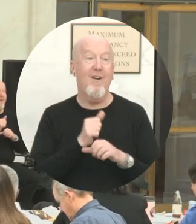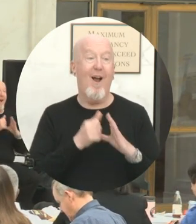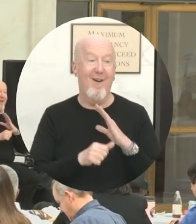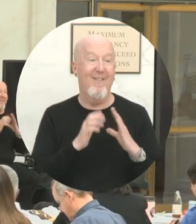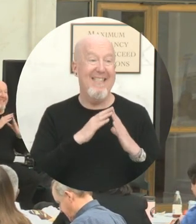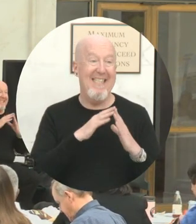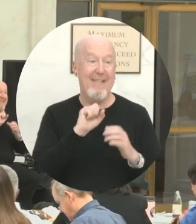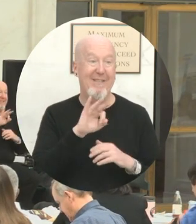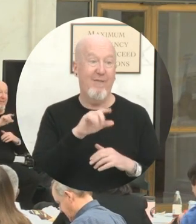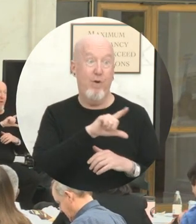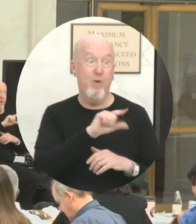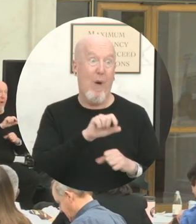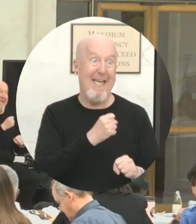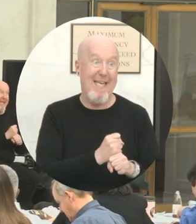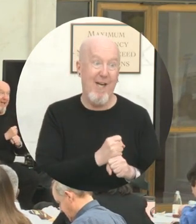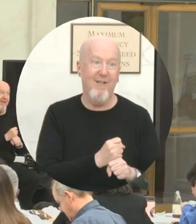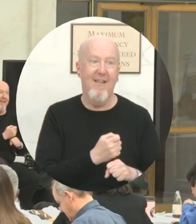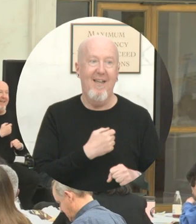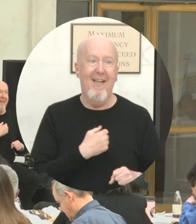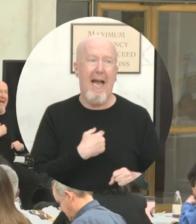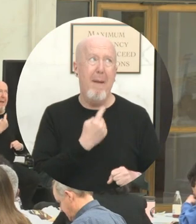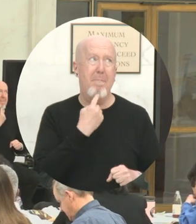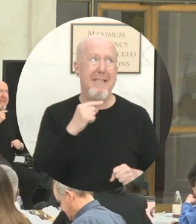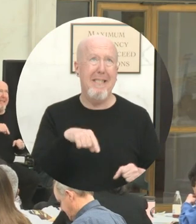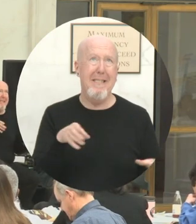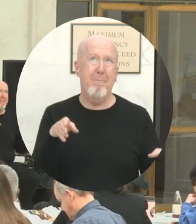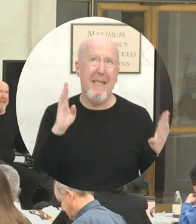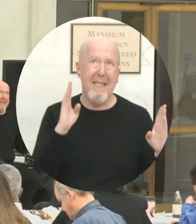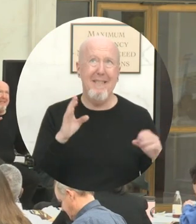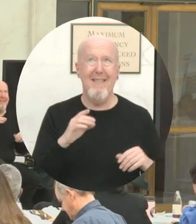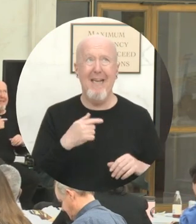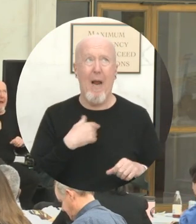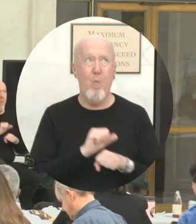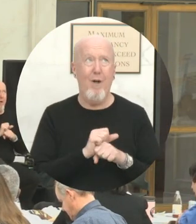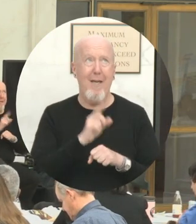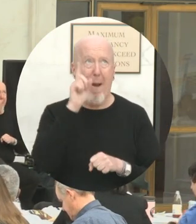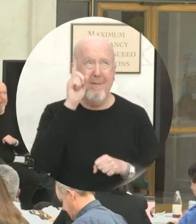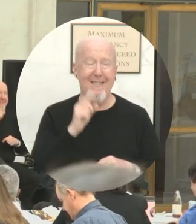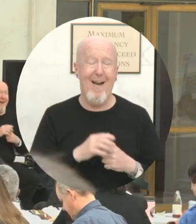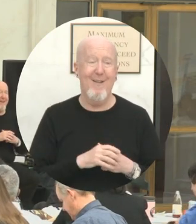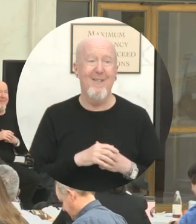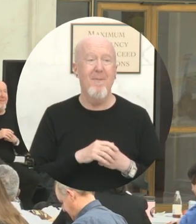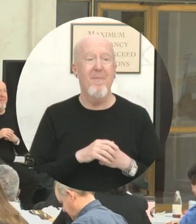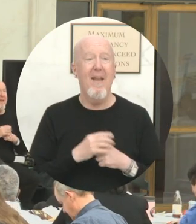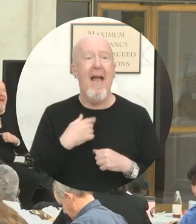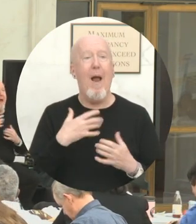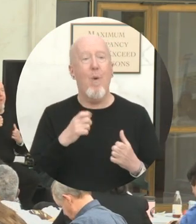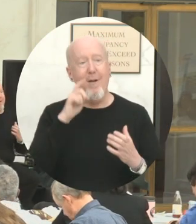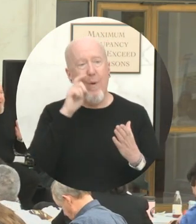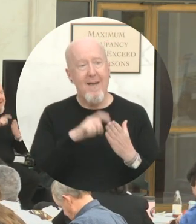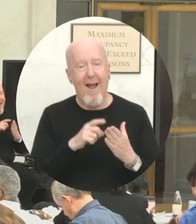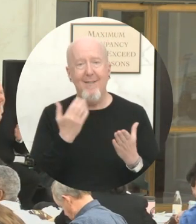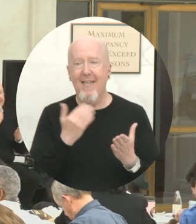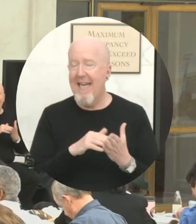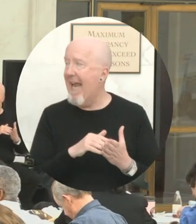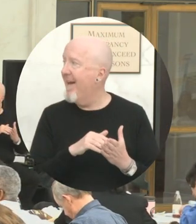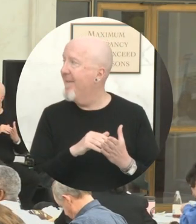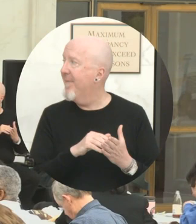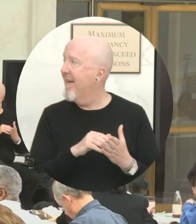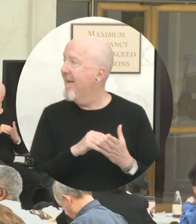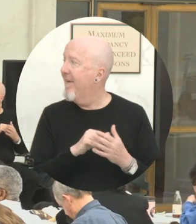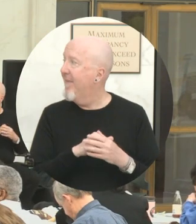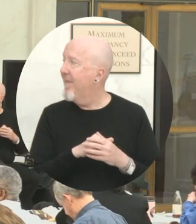20 years, so I just missed this building, and my office was upstairs. But I do want to acknowledge, I think Daniel mentioned it